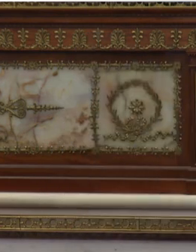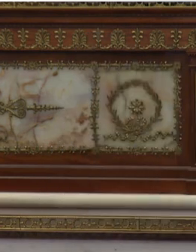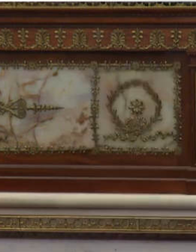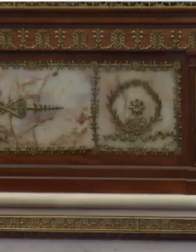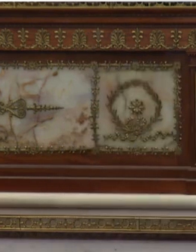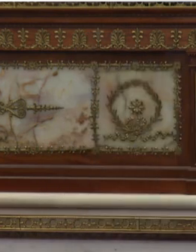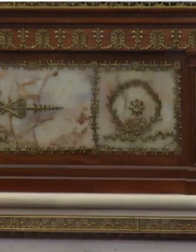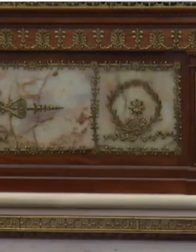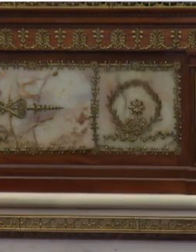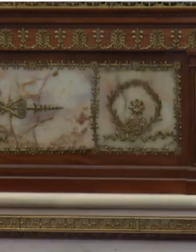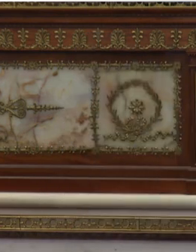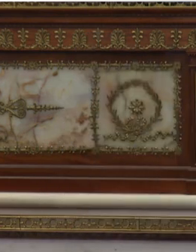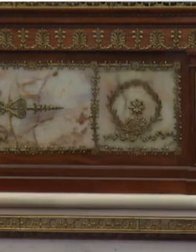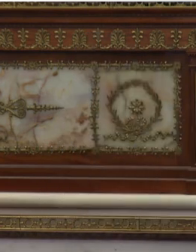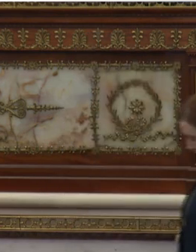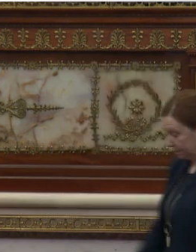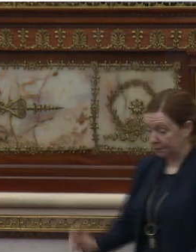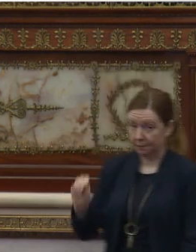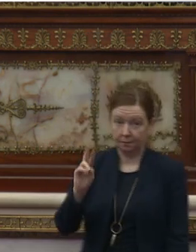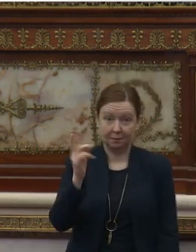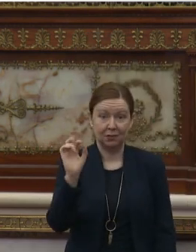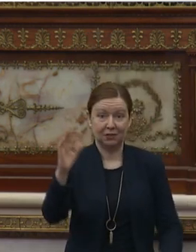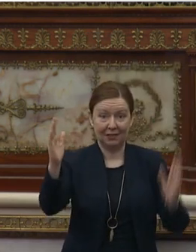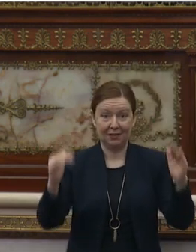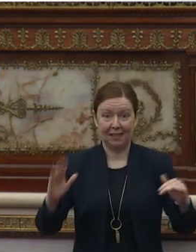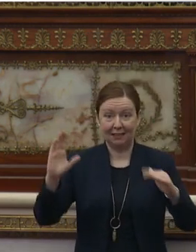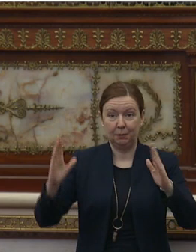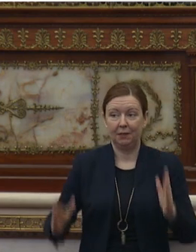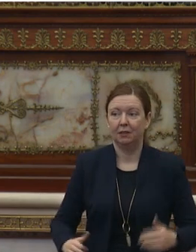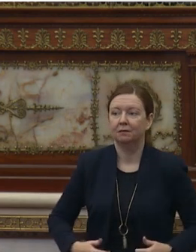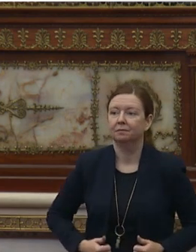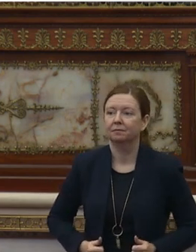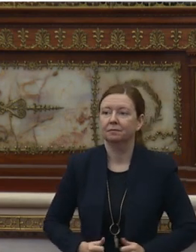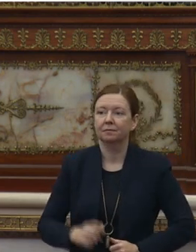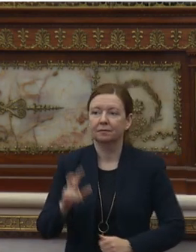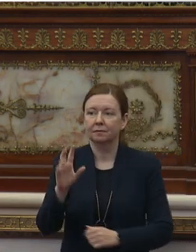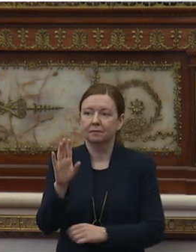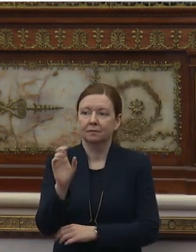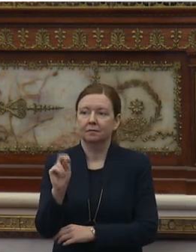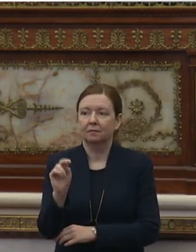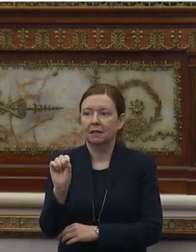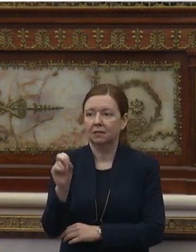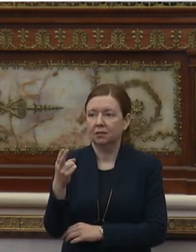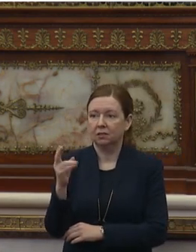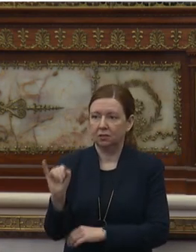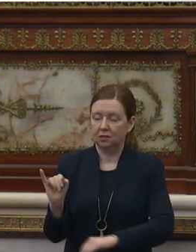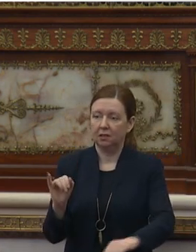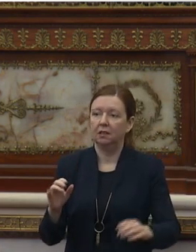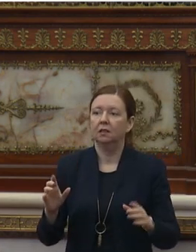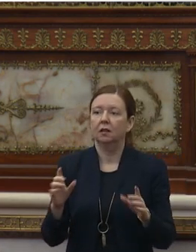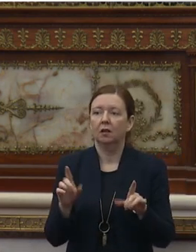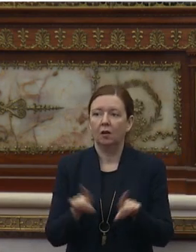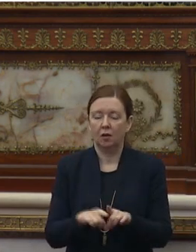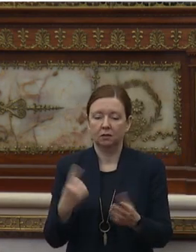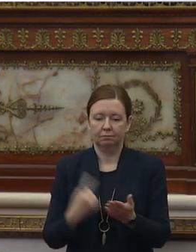you. Mr. Decker, next speaker. Ben Shee. Also commenting on the override